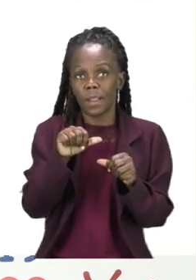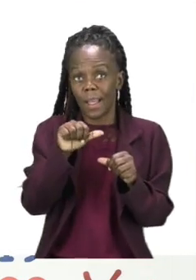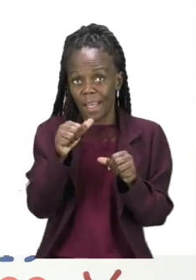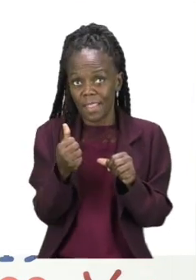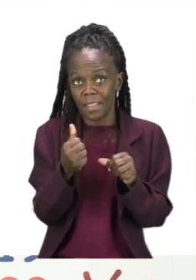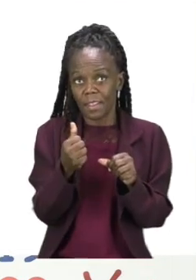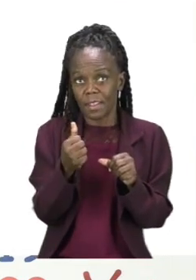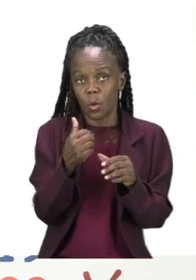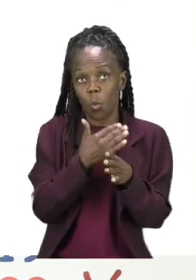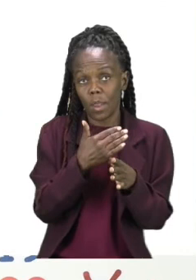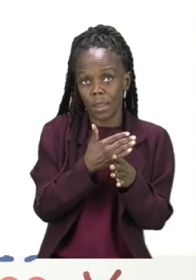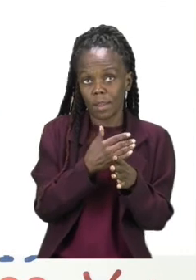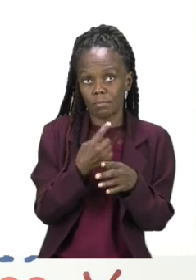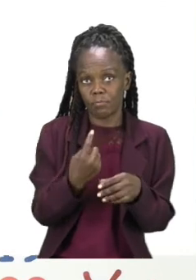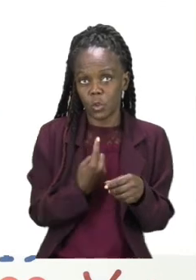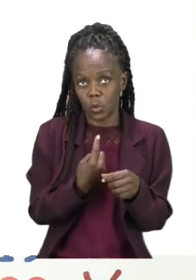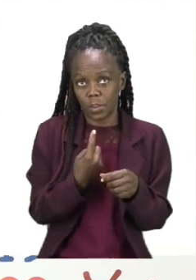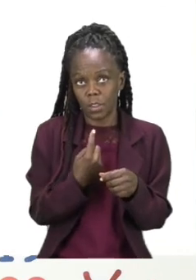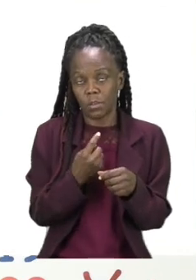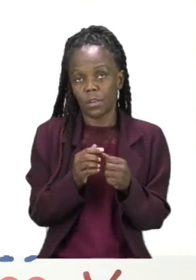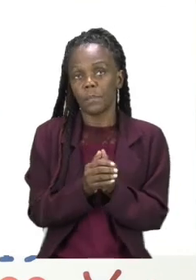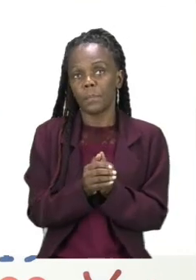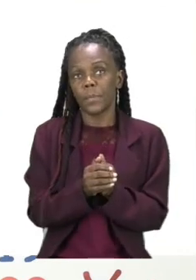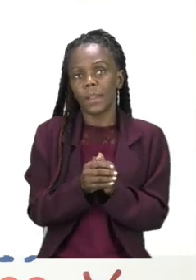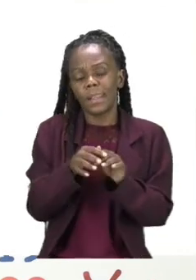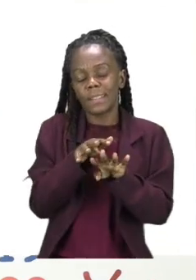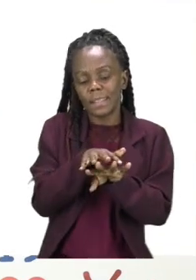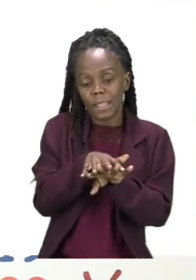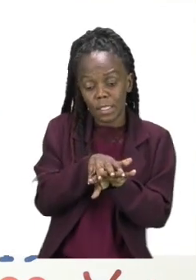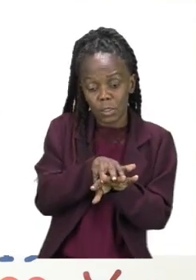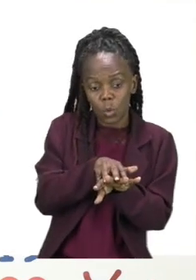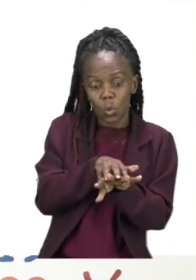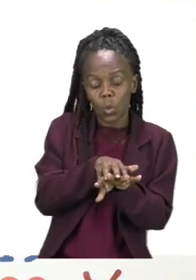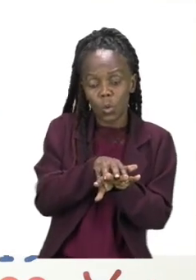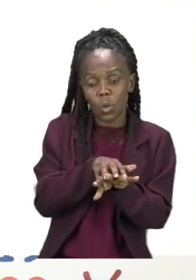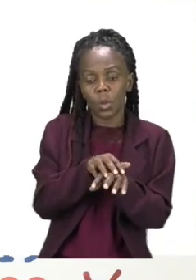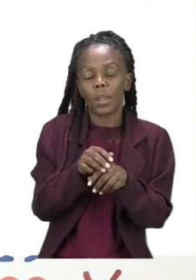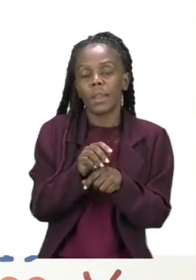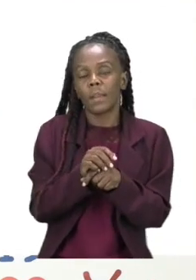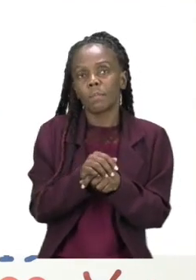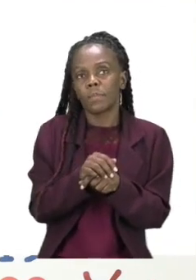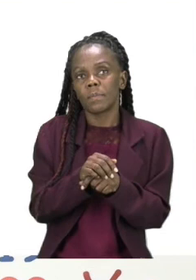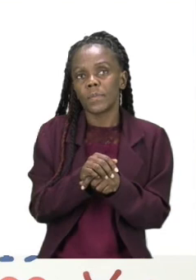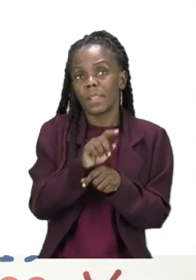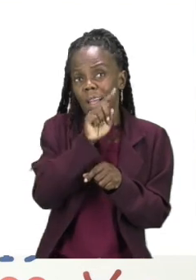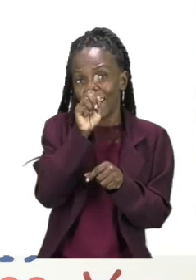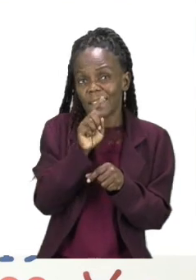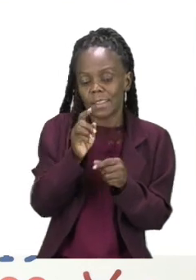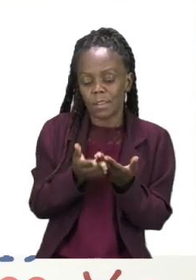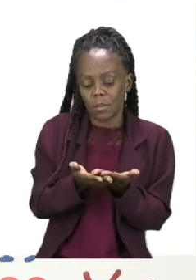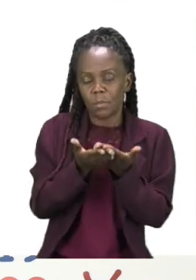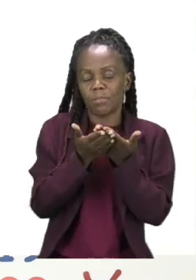time, grade 1s, use your number line, and if you don't have one, you can also ask for help. I'll see you